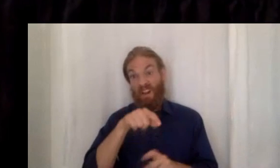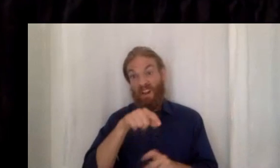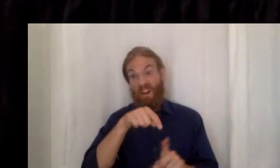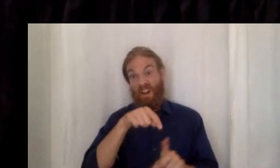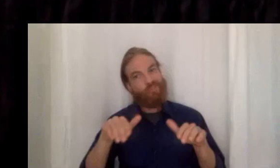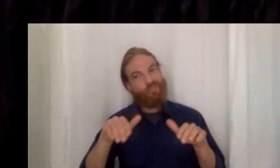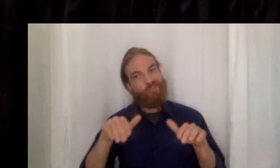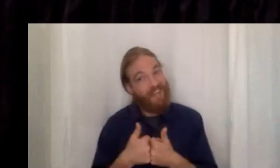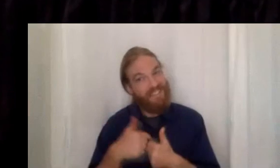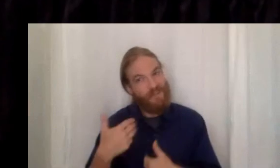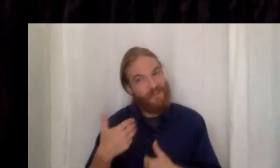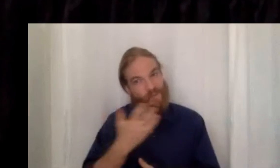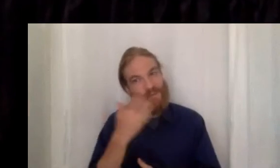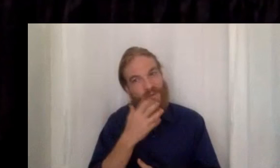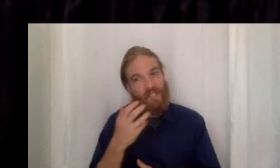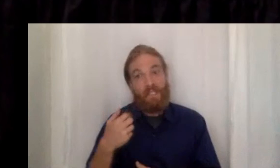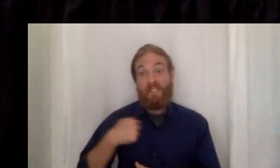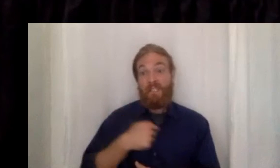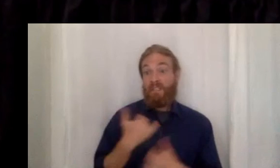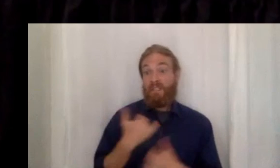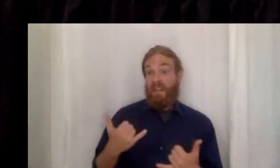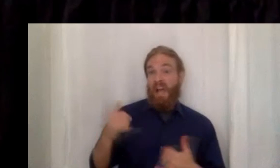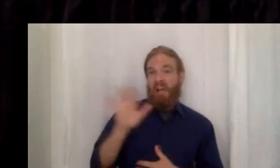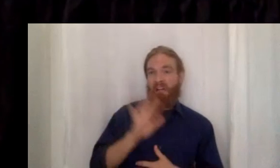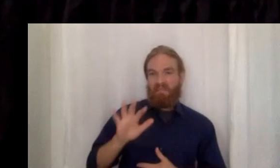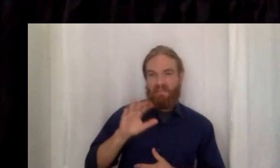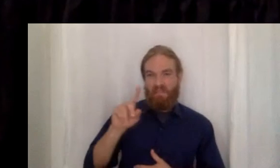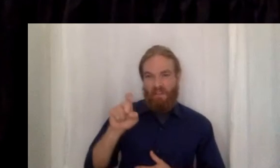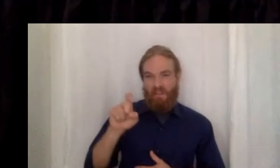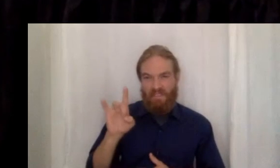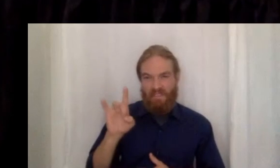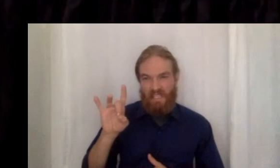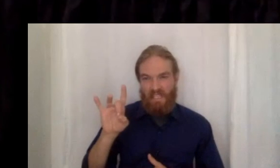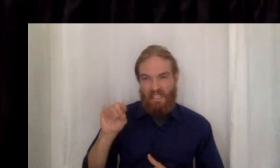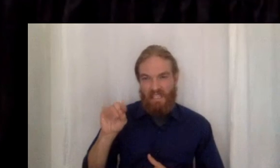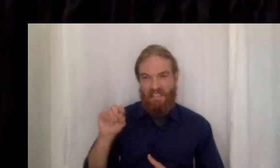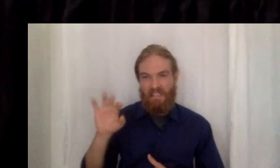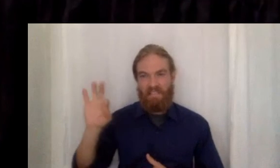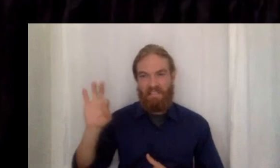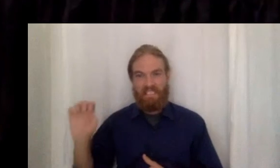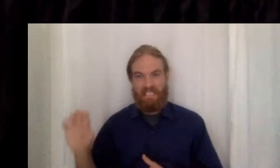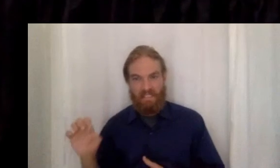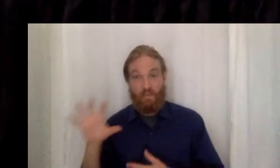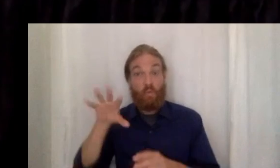FTEs, including some contractors. But I want you to know that